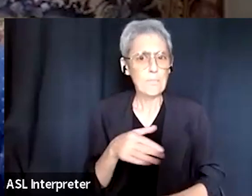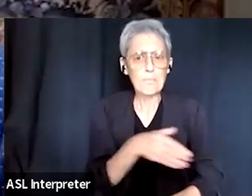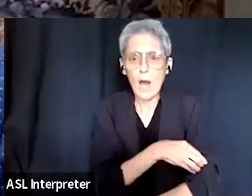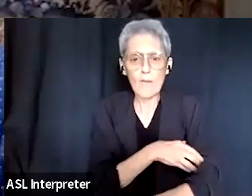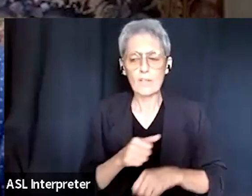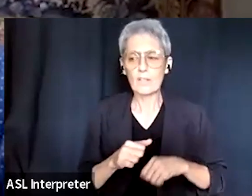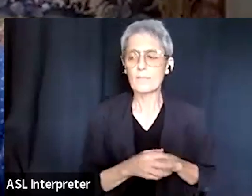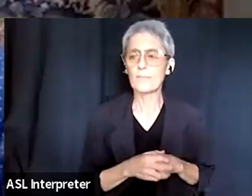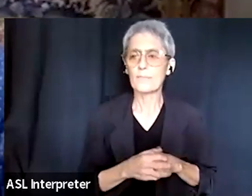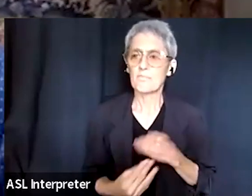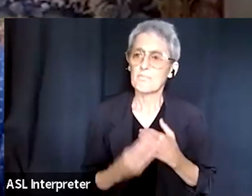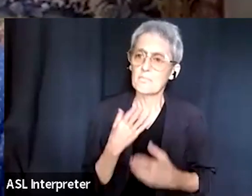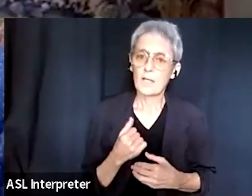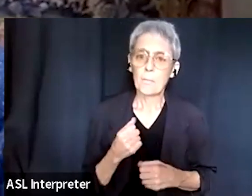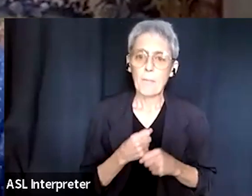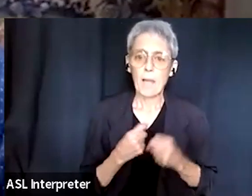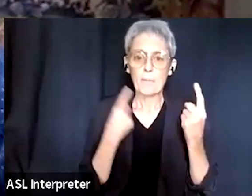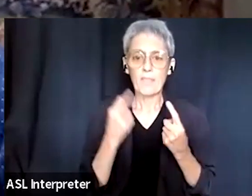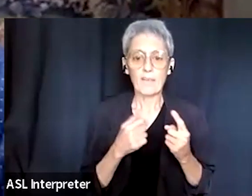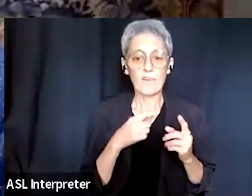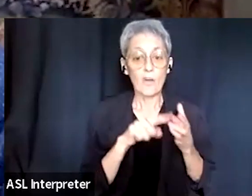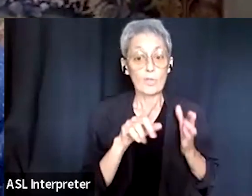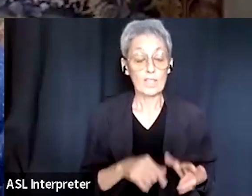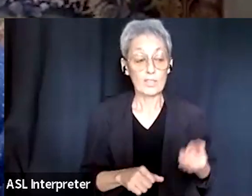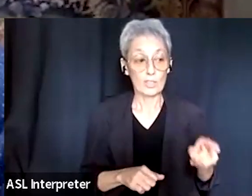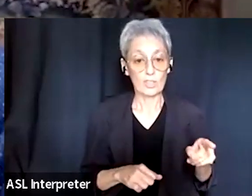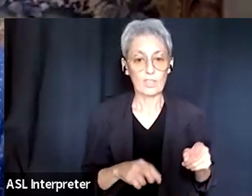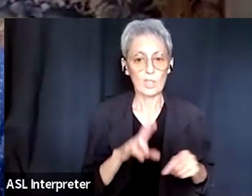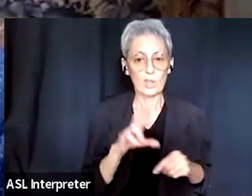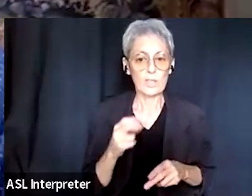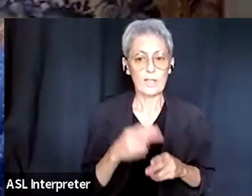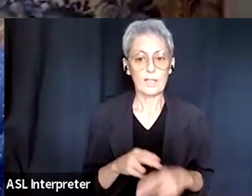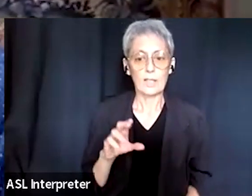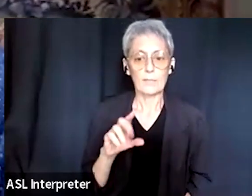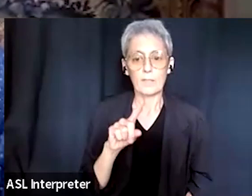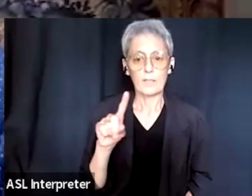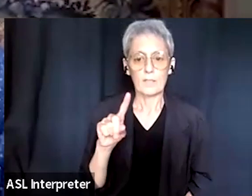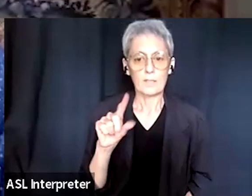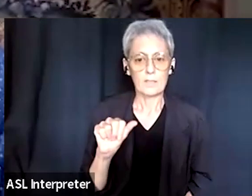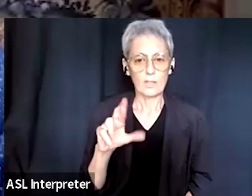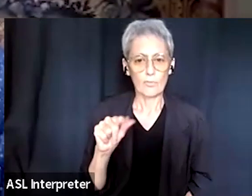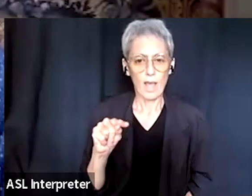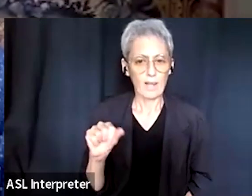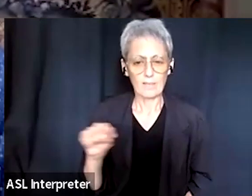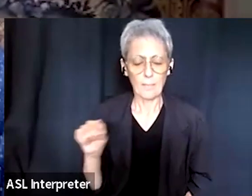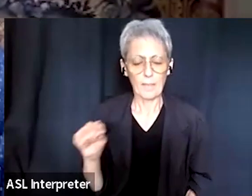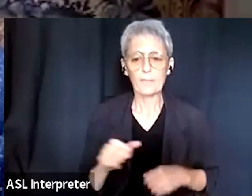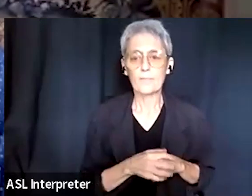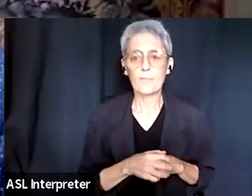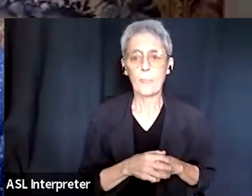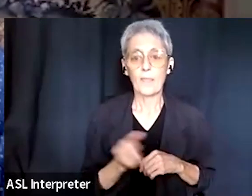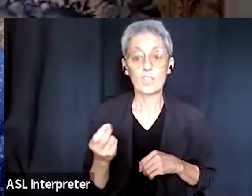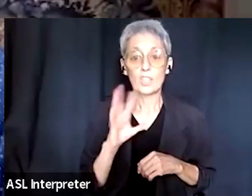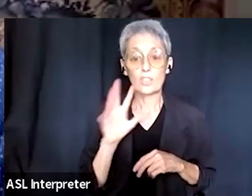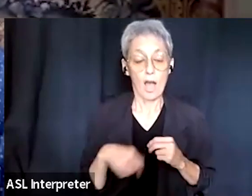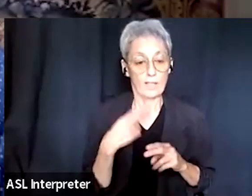think of a researcher that we have in the US. Her name is Zaretta Hammond, and she talks about culturally